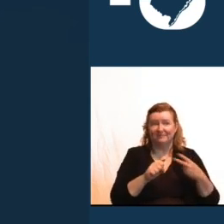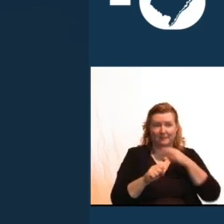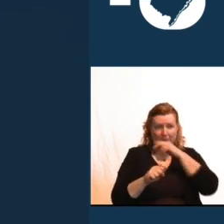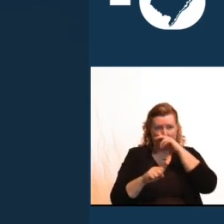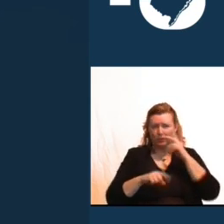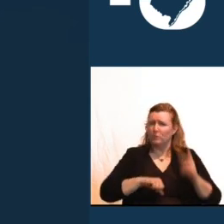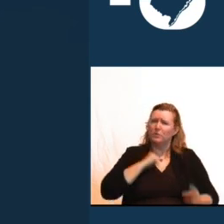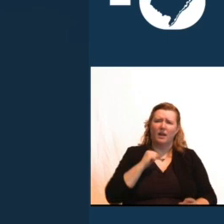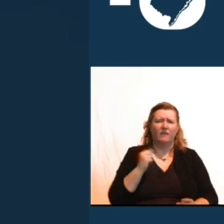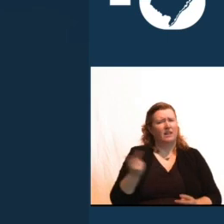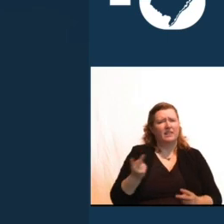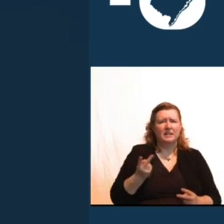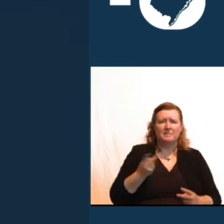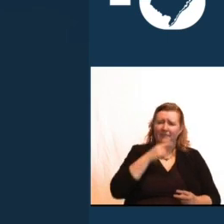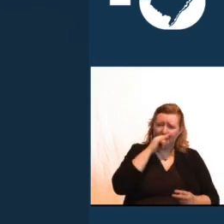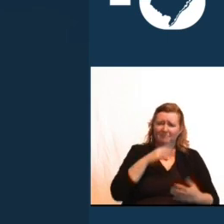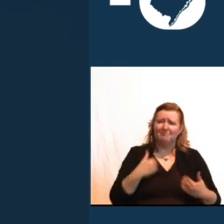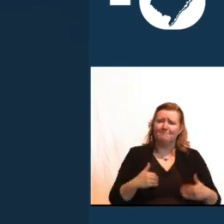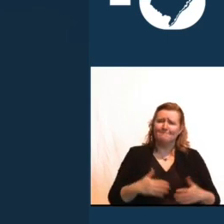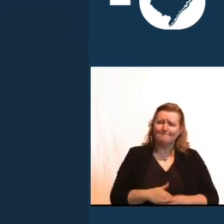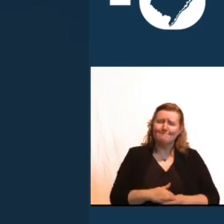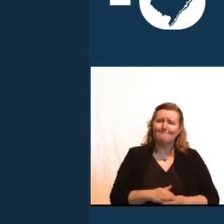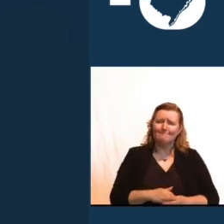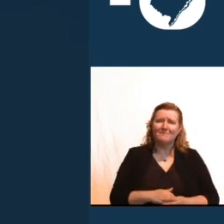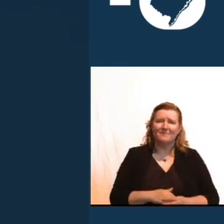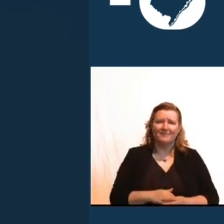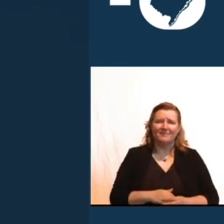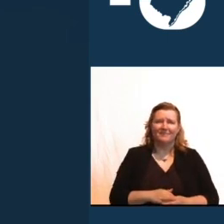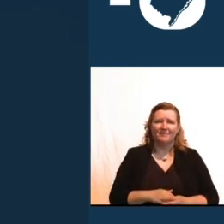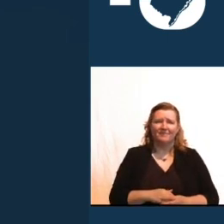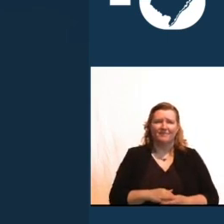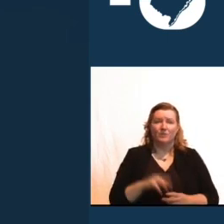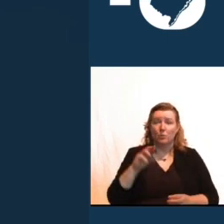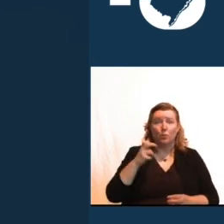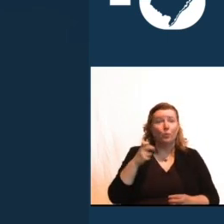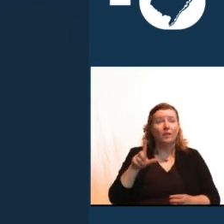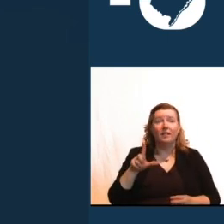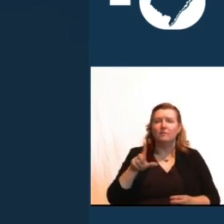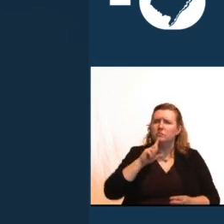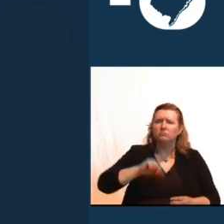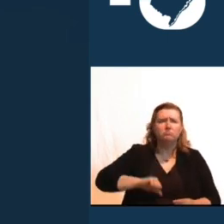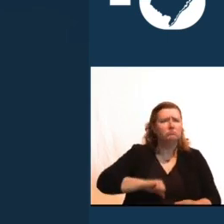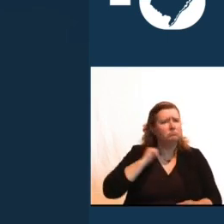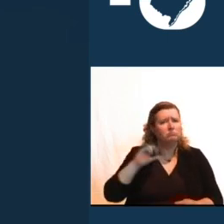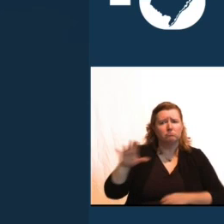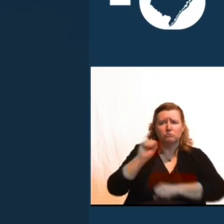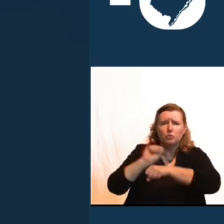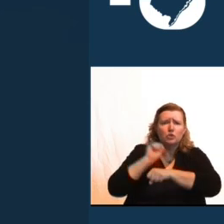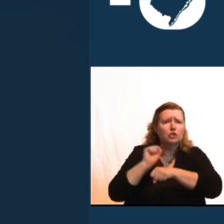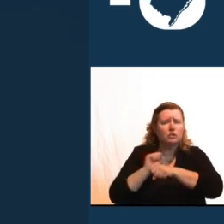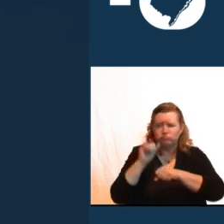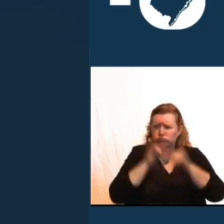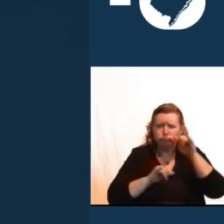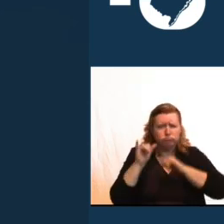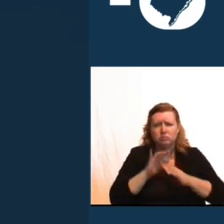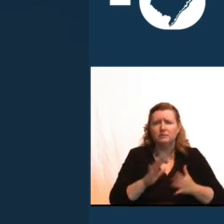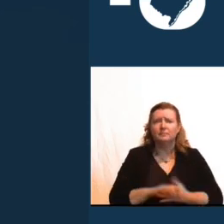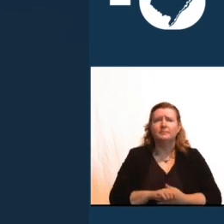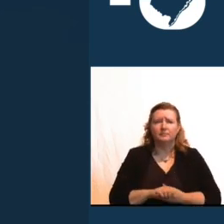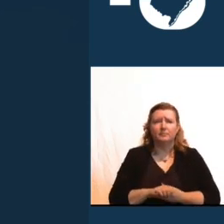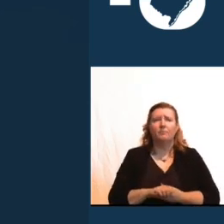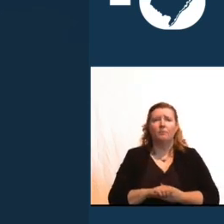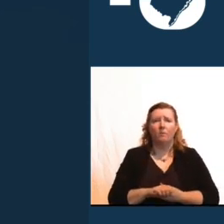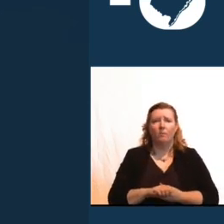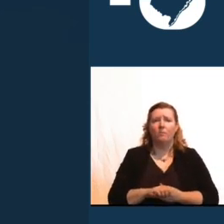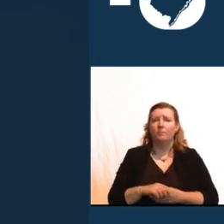college education that Jessie established a scholarship fund in his honor at his alma mater, Pace University. That